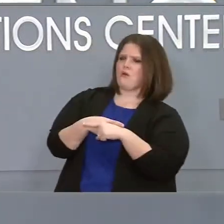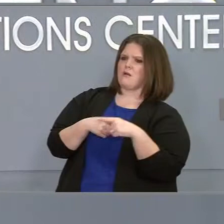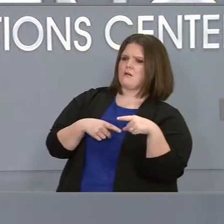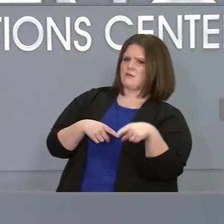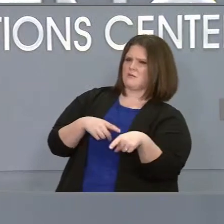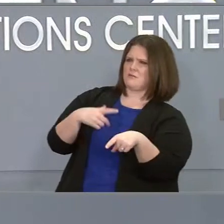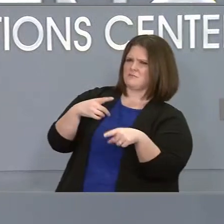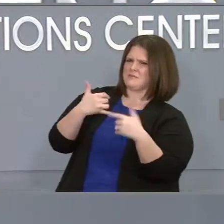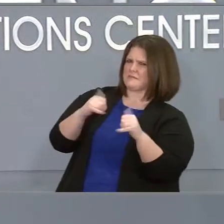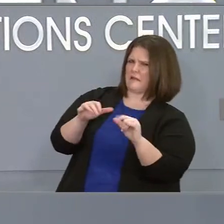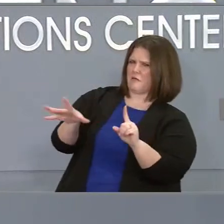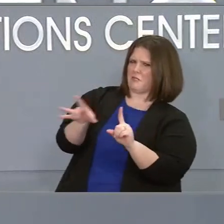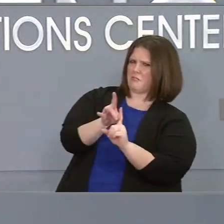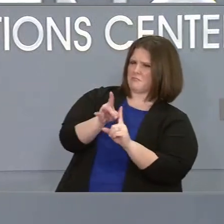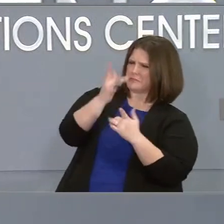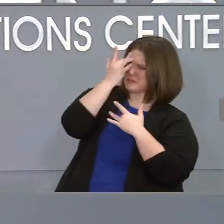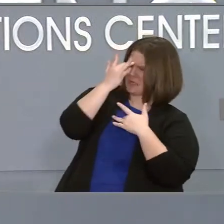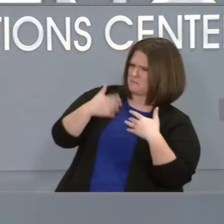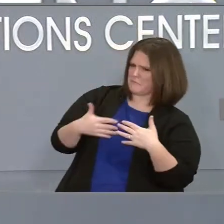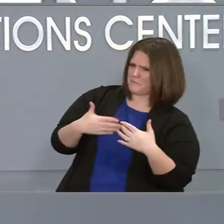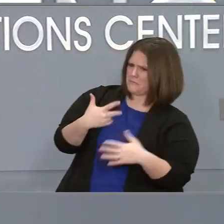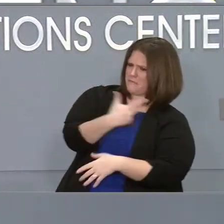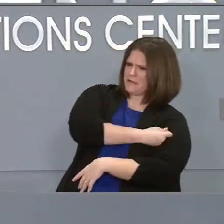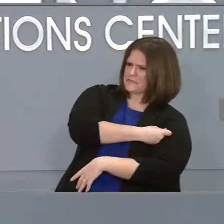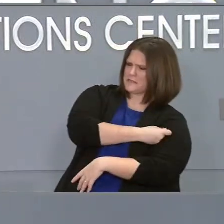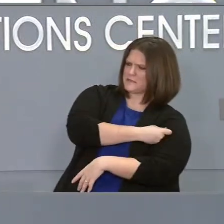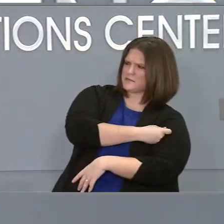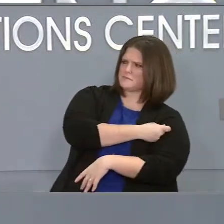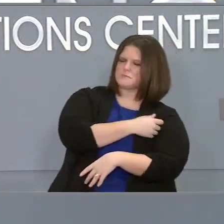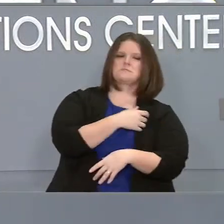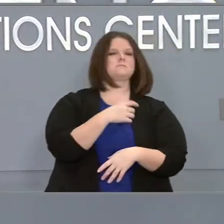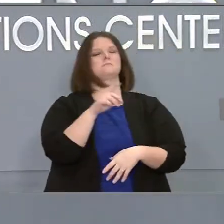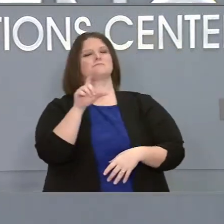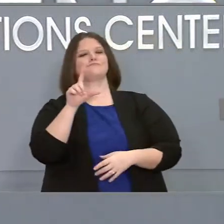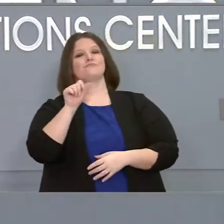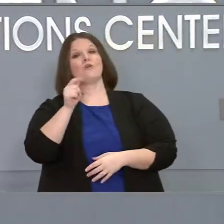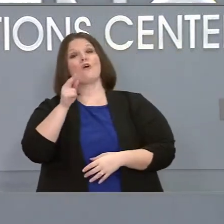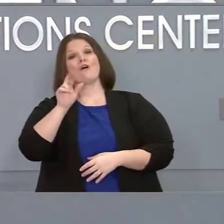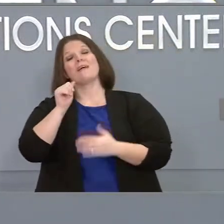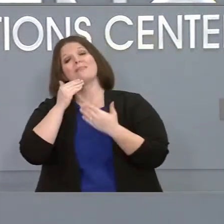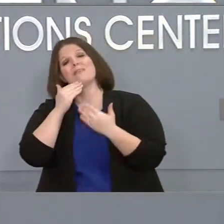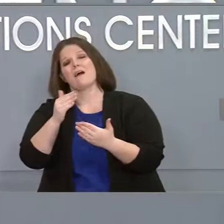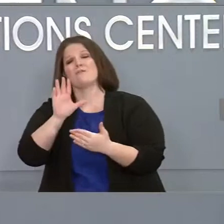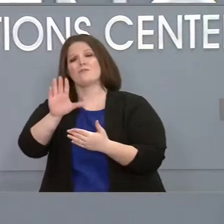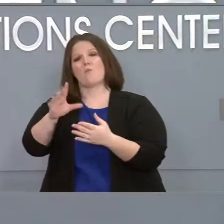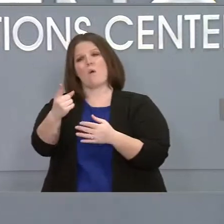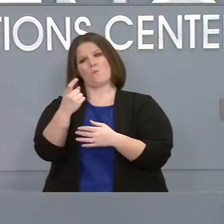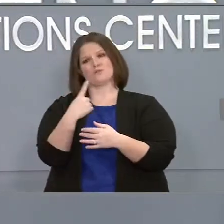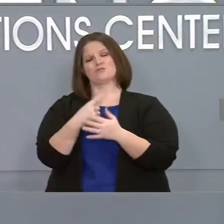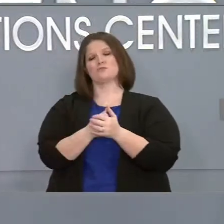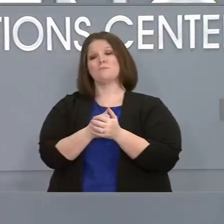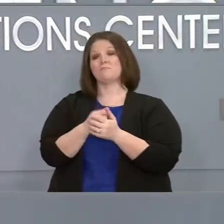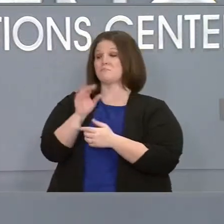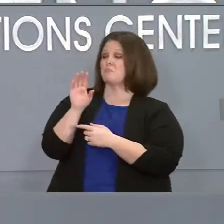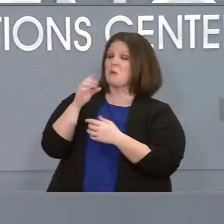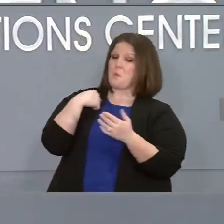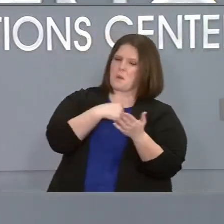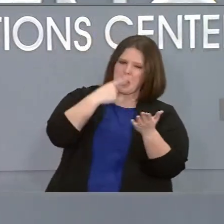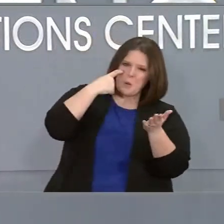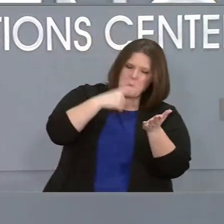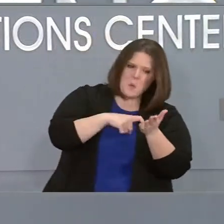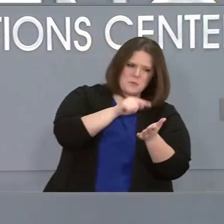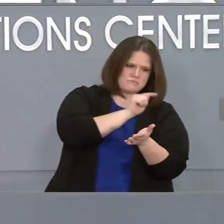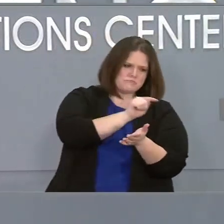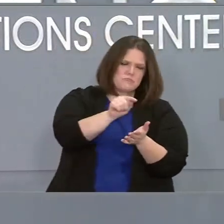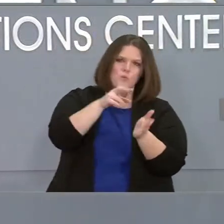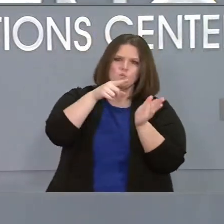brought up that question because it's new information that we're seeing is actually if you get your booster, it does improve your